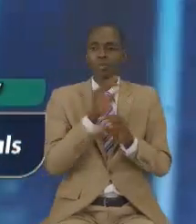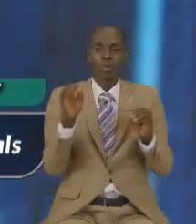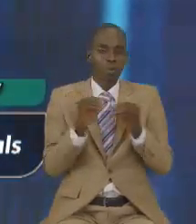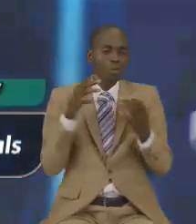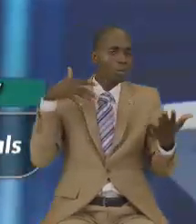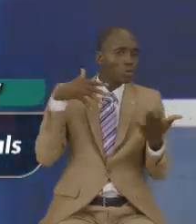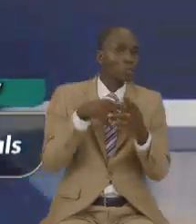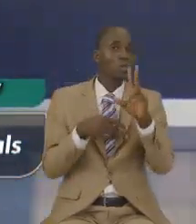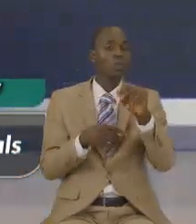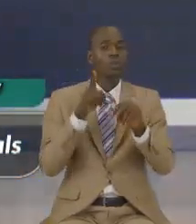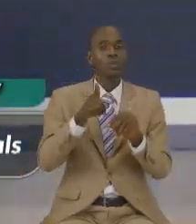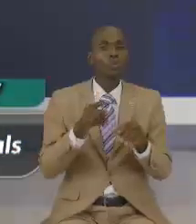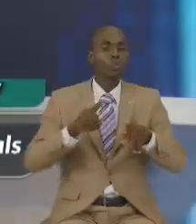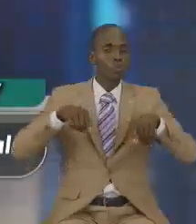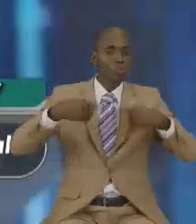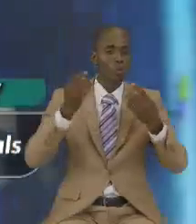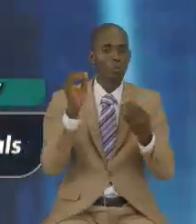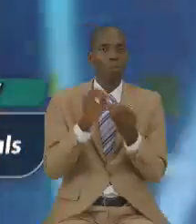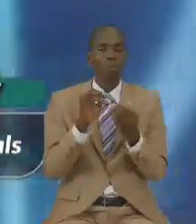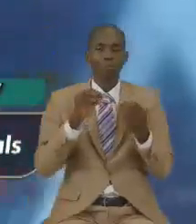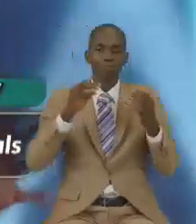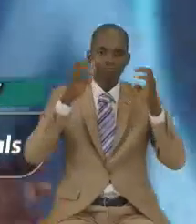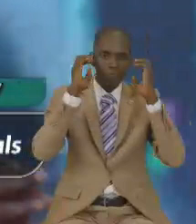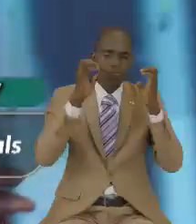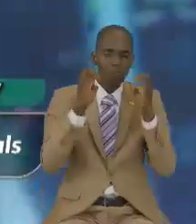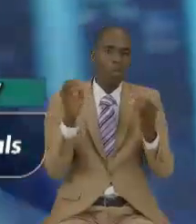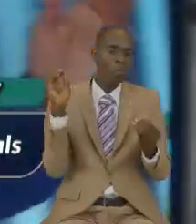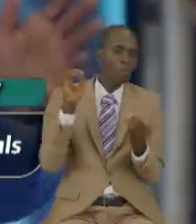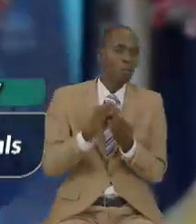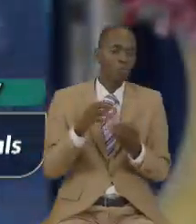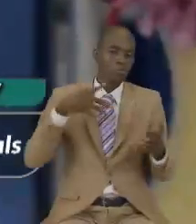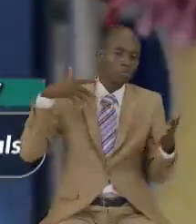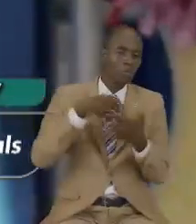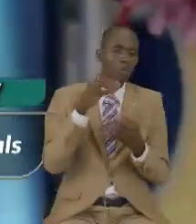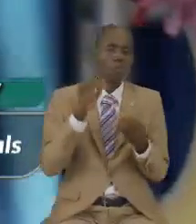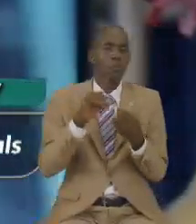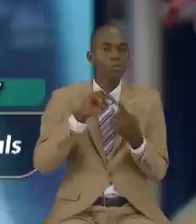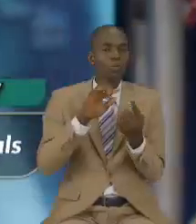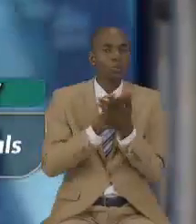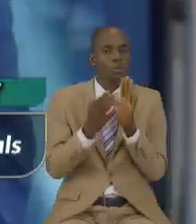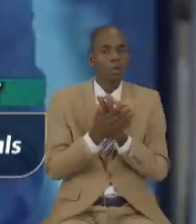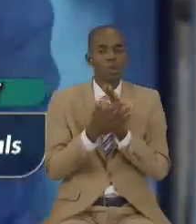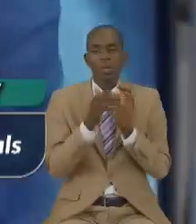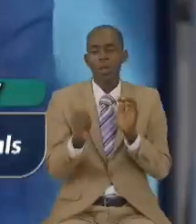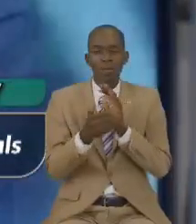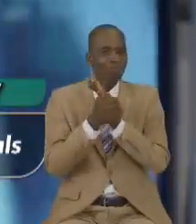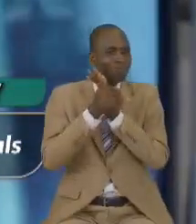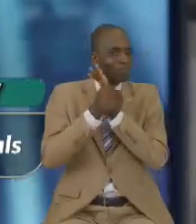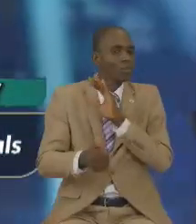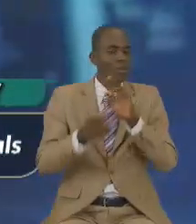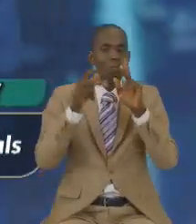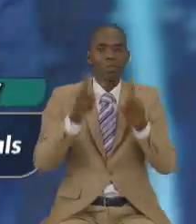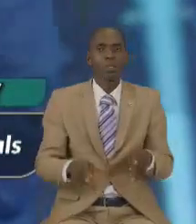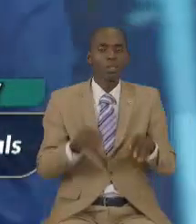You educate to master something in your life. Master a subject in your life. Master